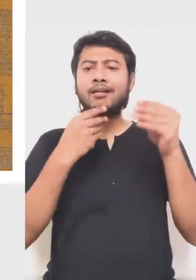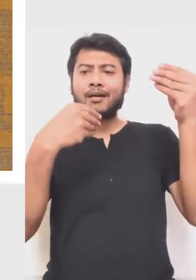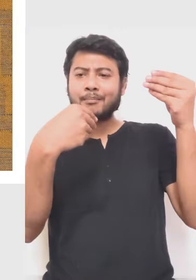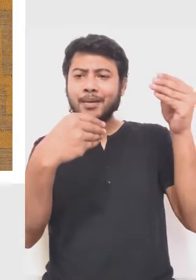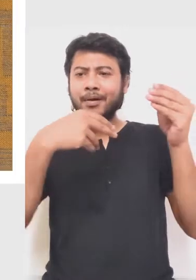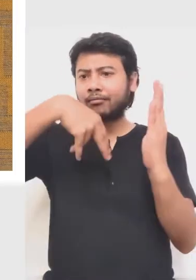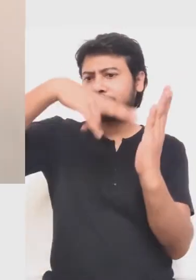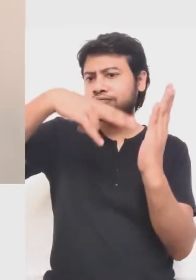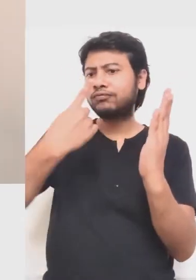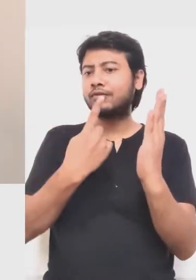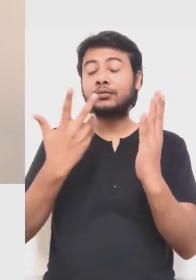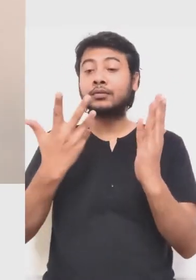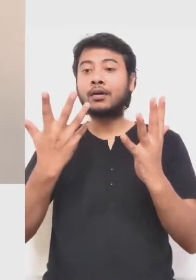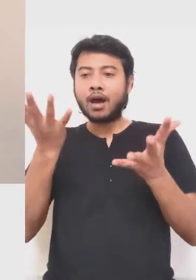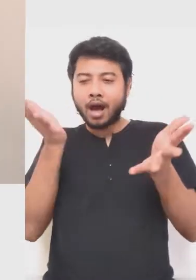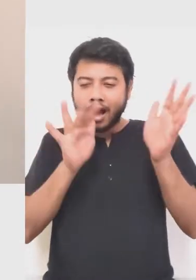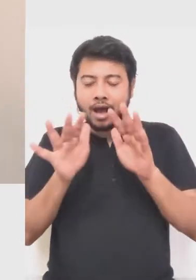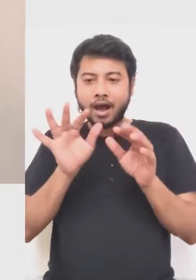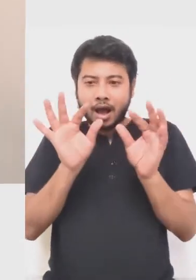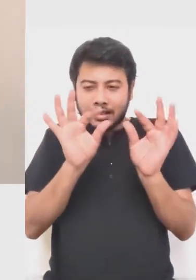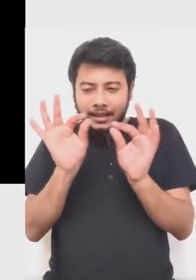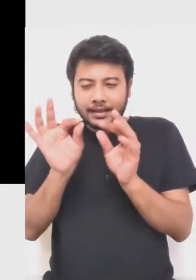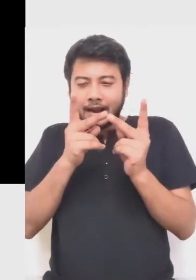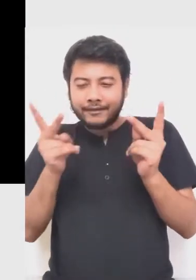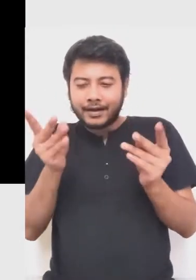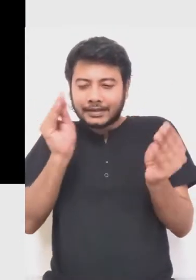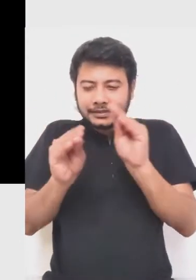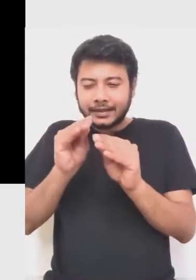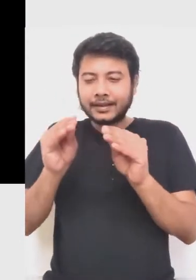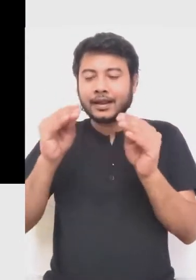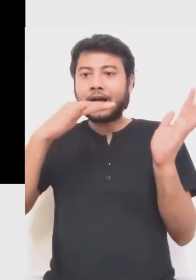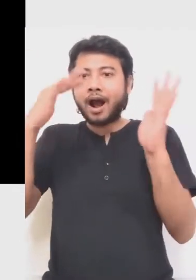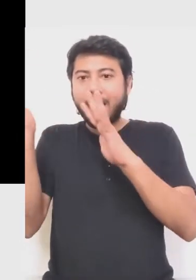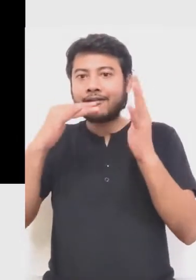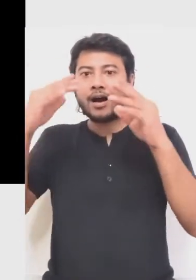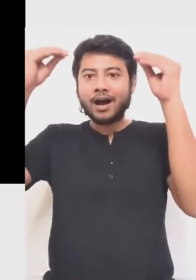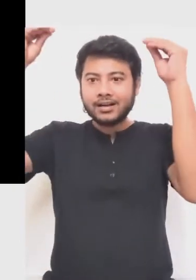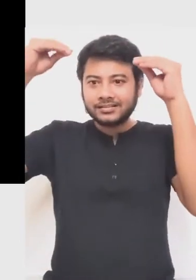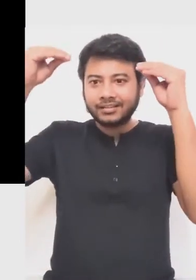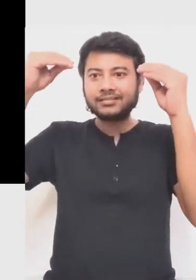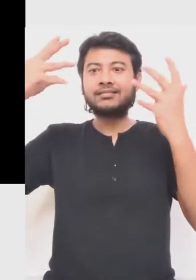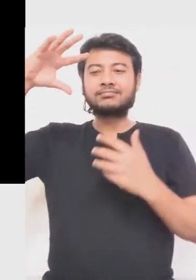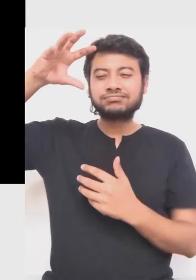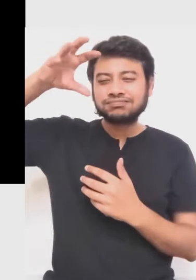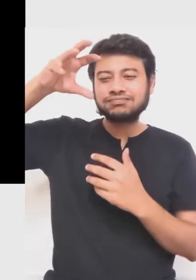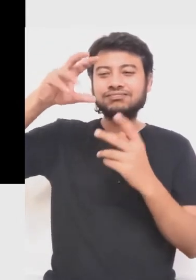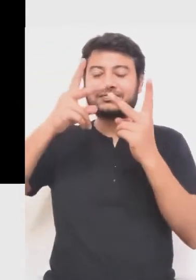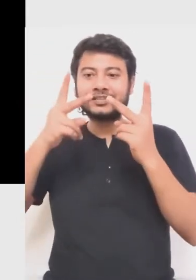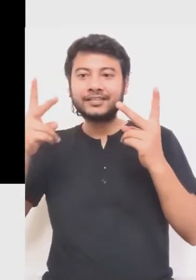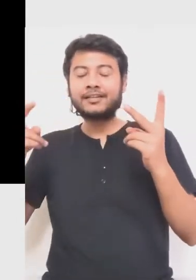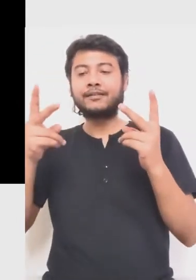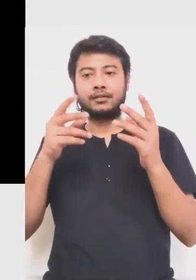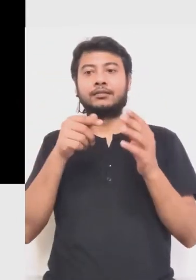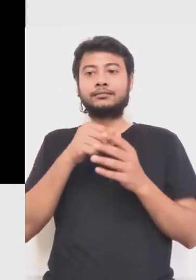material. Manish Nai was born in Gujarat in 1980 and brought up in Bombay, where he moved when he